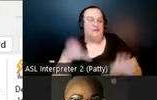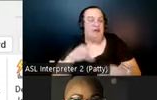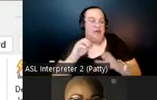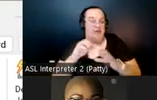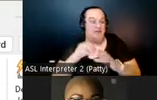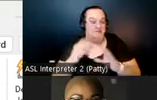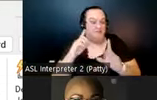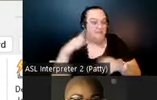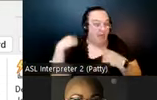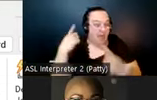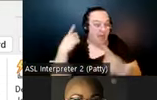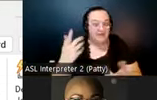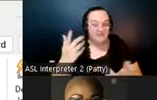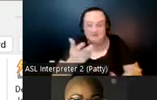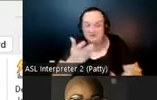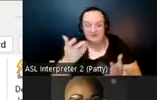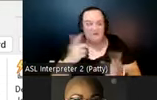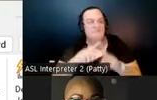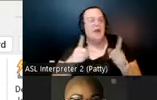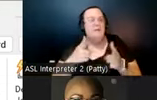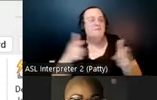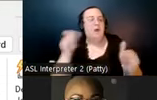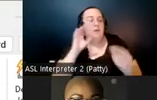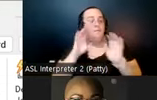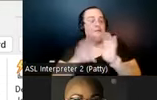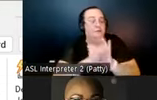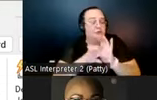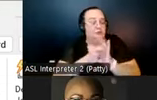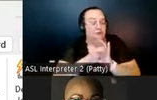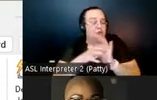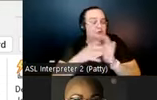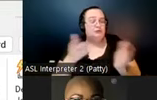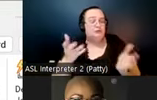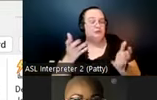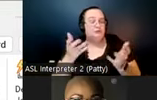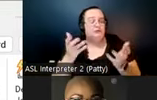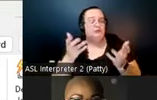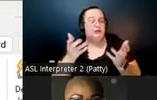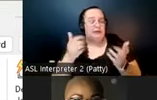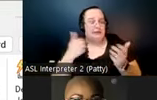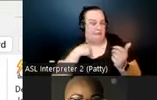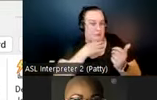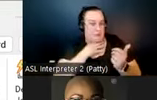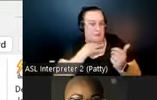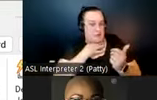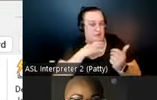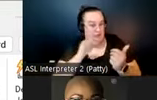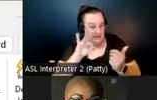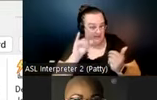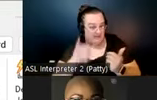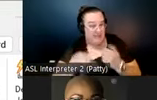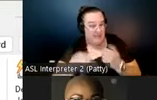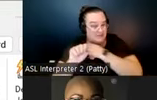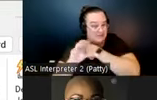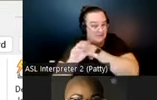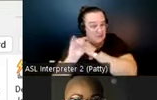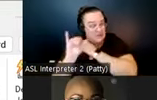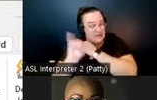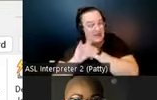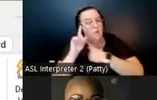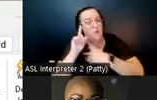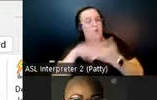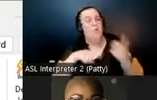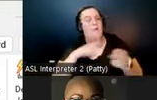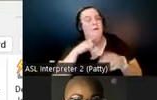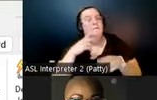but bigger picture. And I wonder if that was the case, as you were saying, that you started